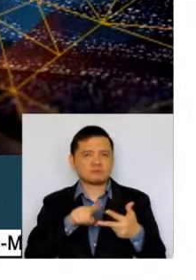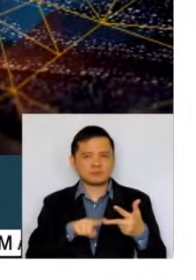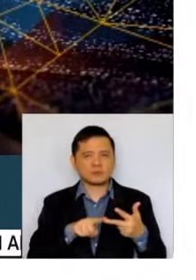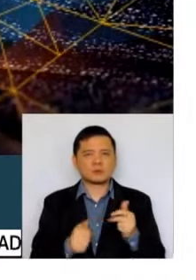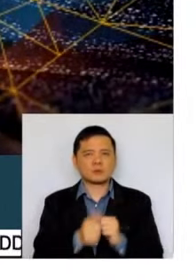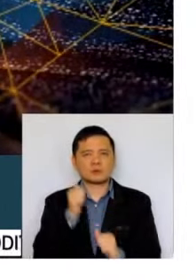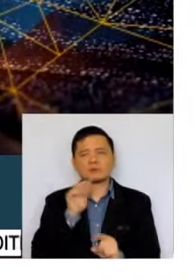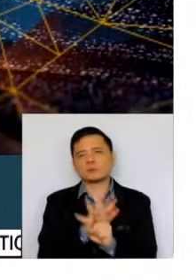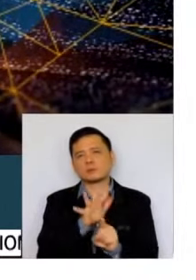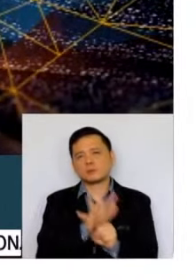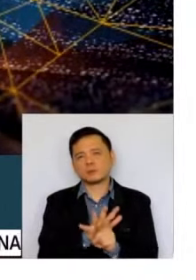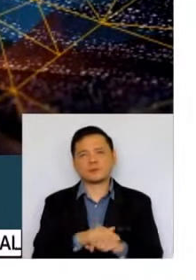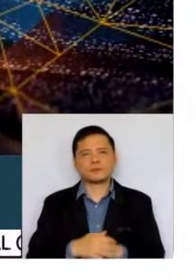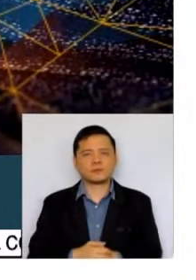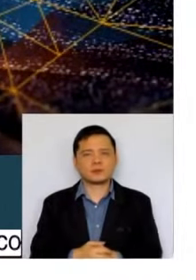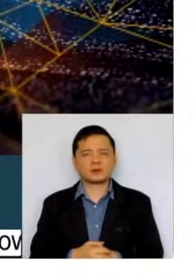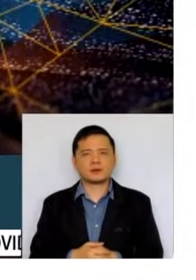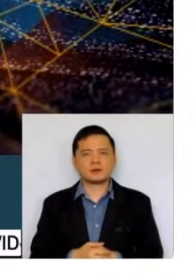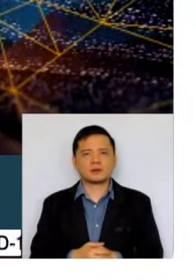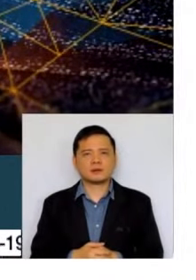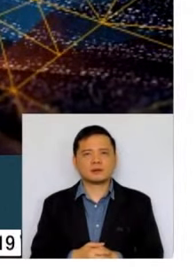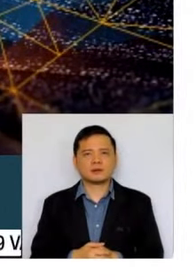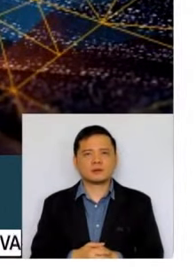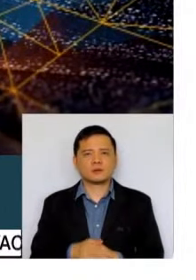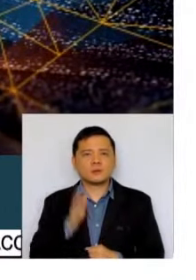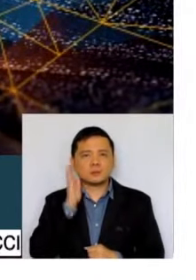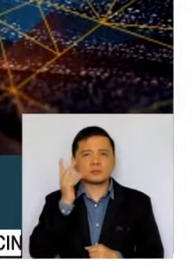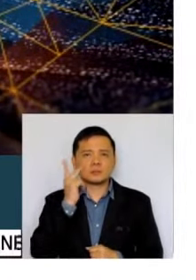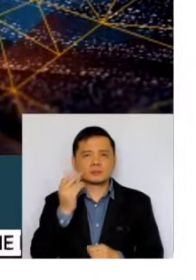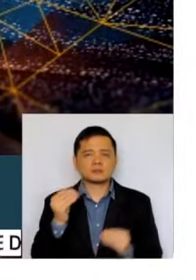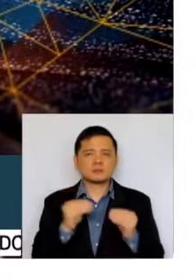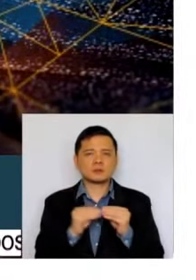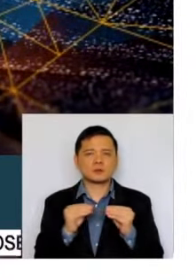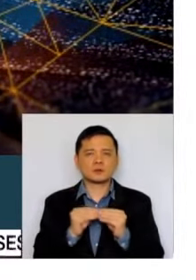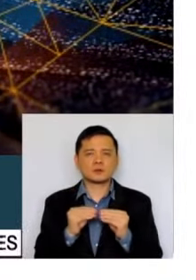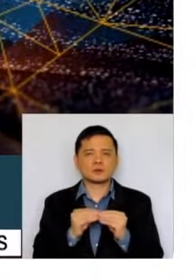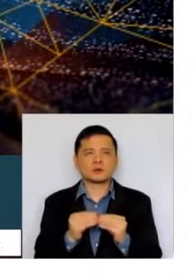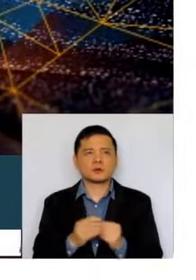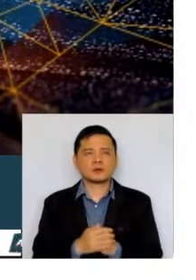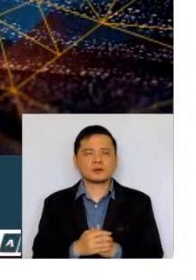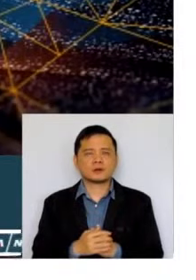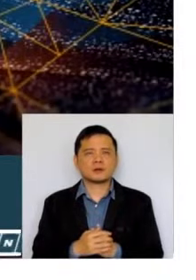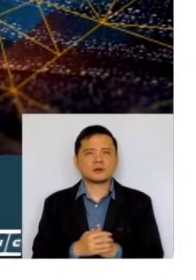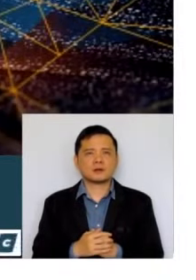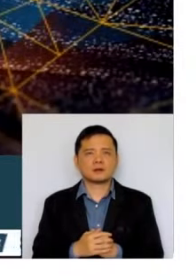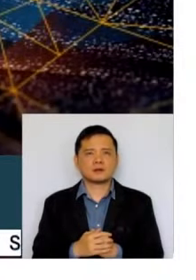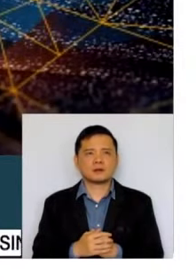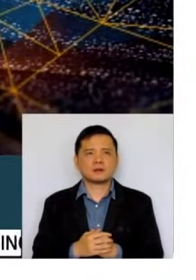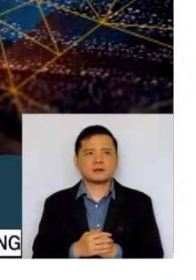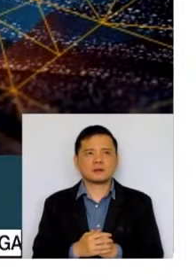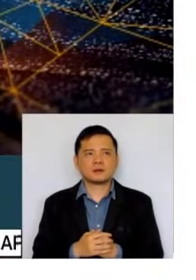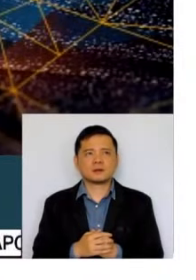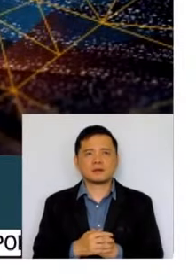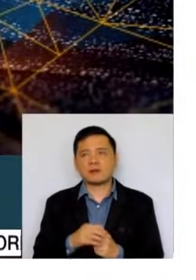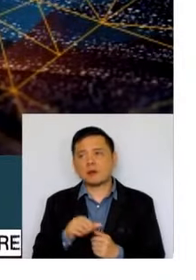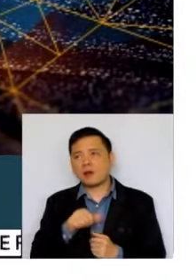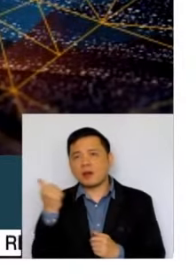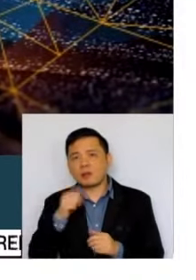official campaign period starts. And we will see more of these below the line or under the radar